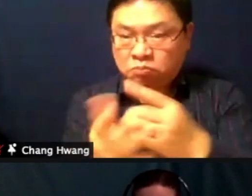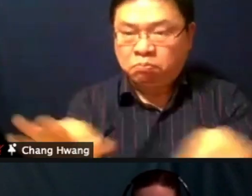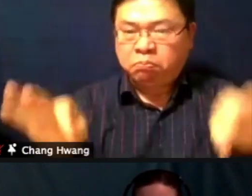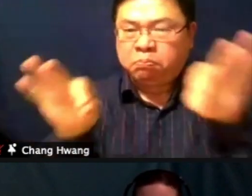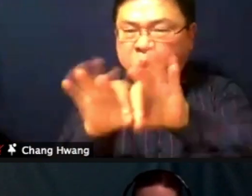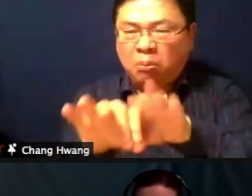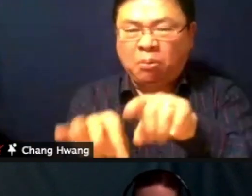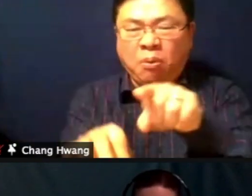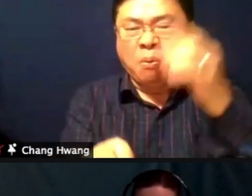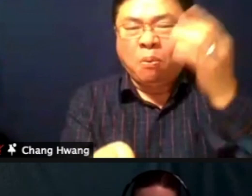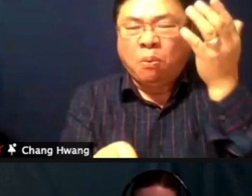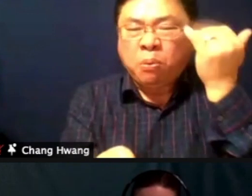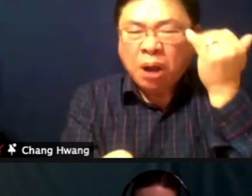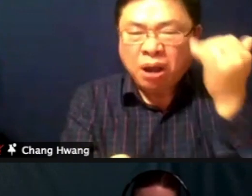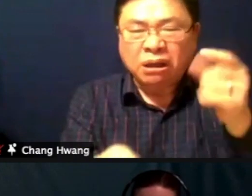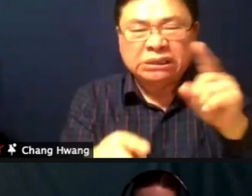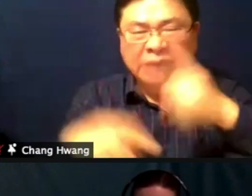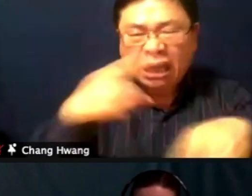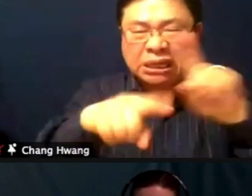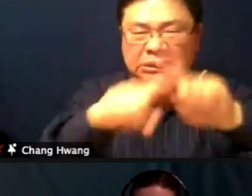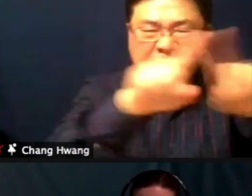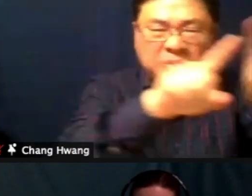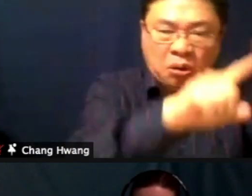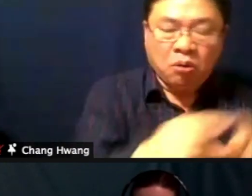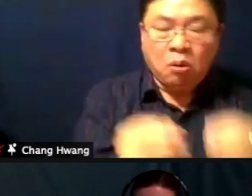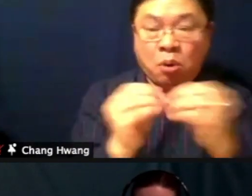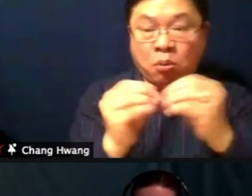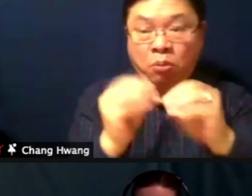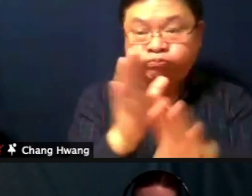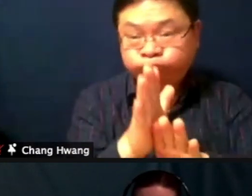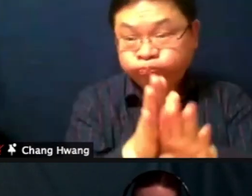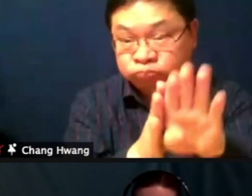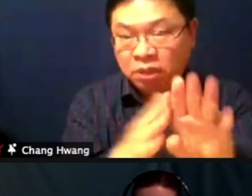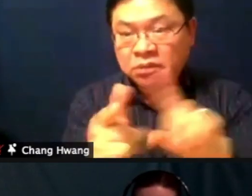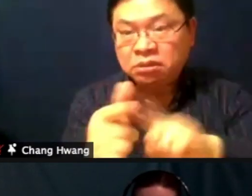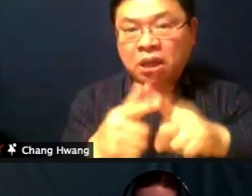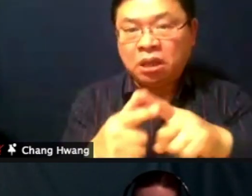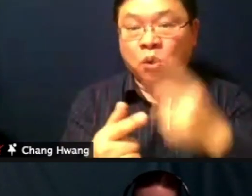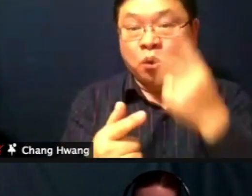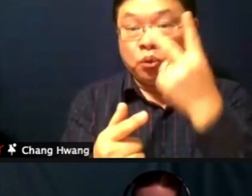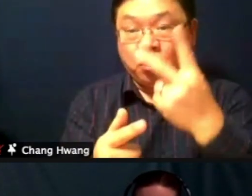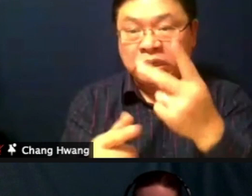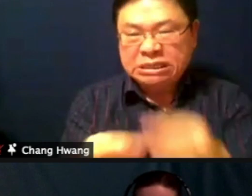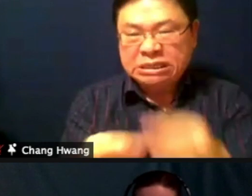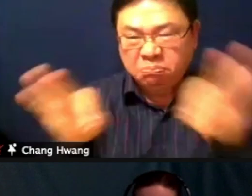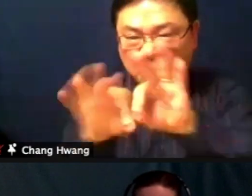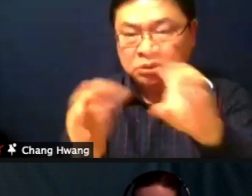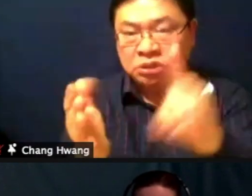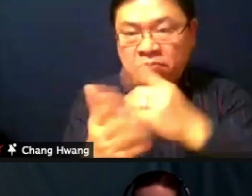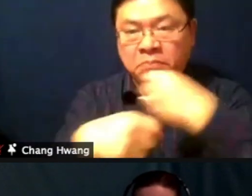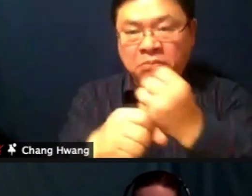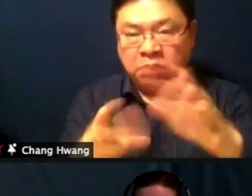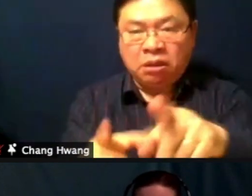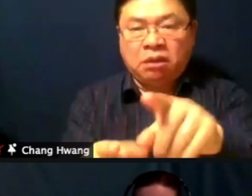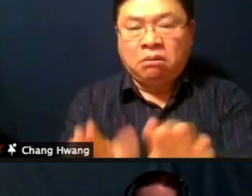There's also a dictionary. There were these 2 dictionaries that were also quite important. It's important to consider dictionaries when you think of